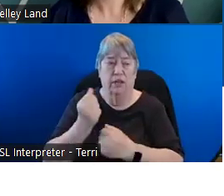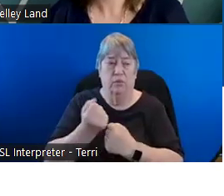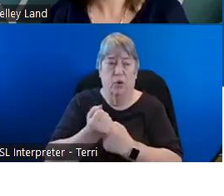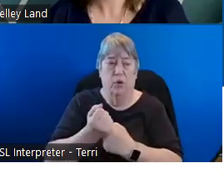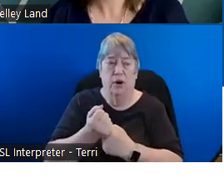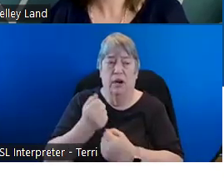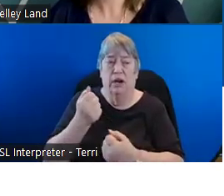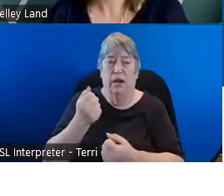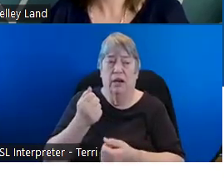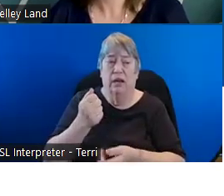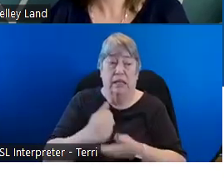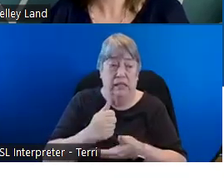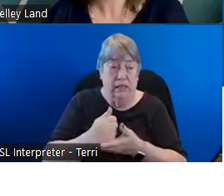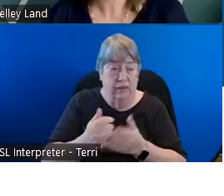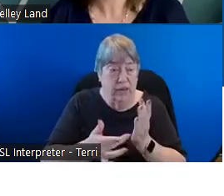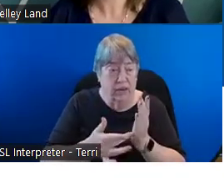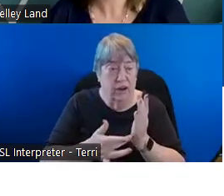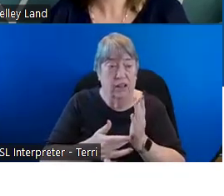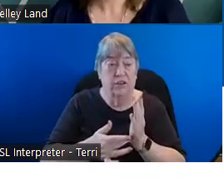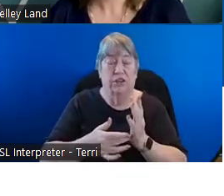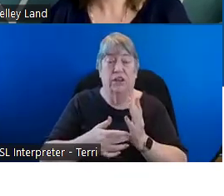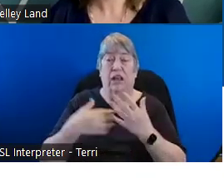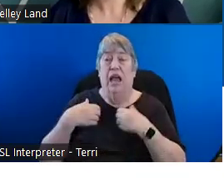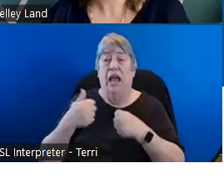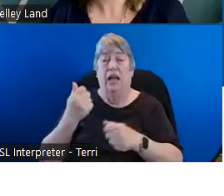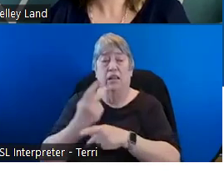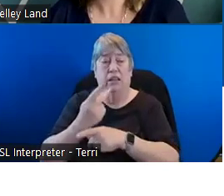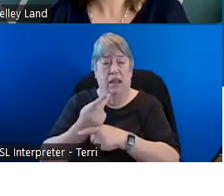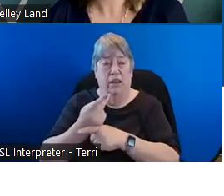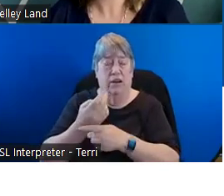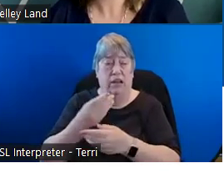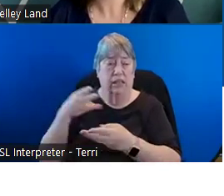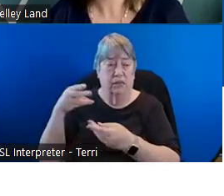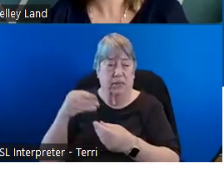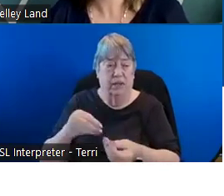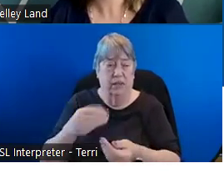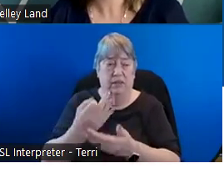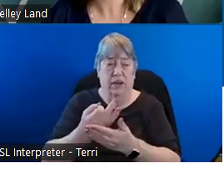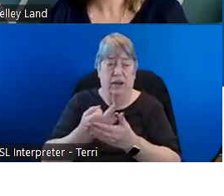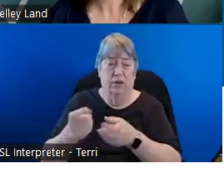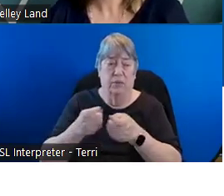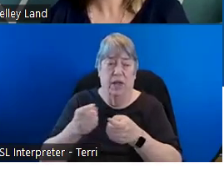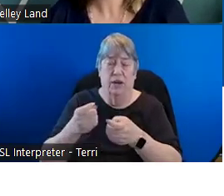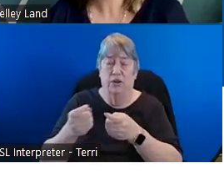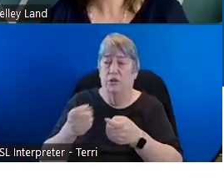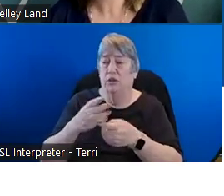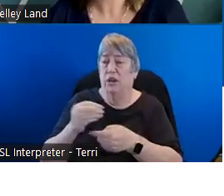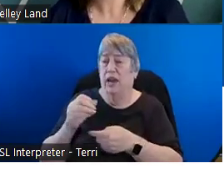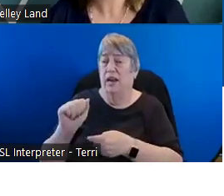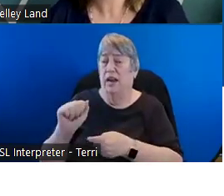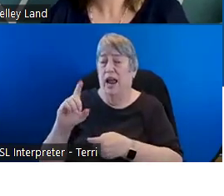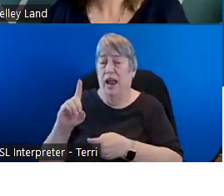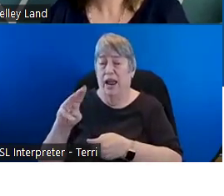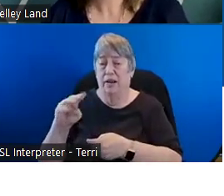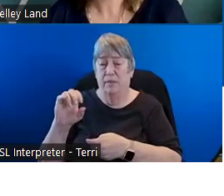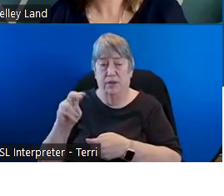assistive technology, healthcare expenses, financial management and administrative services, and other